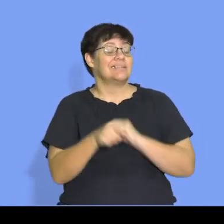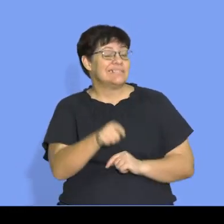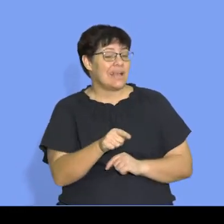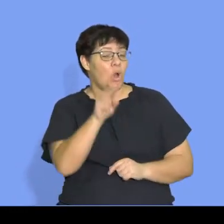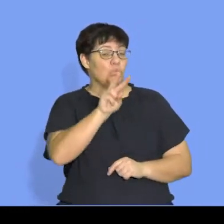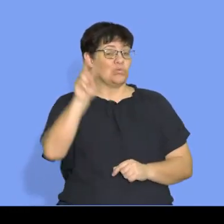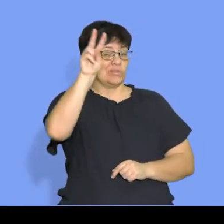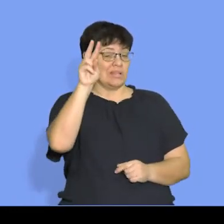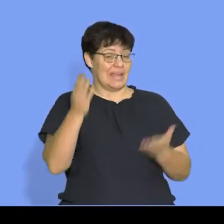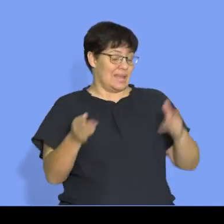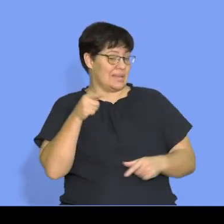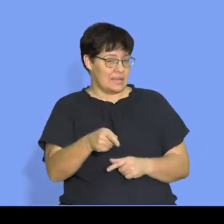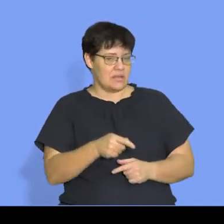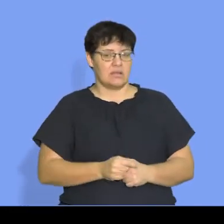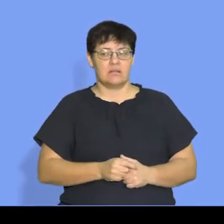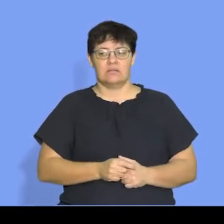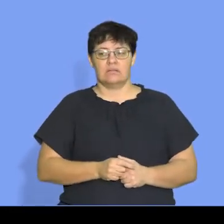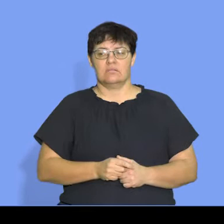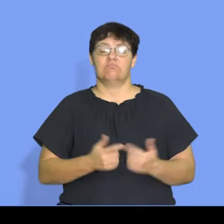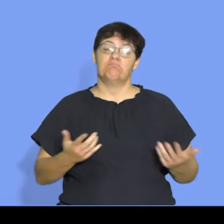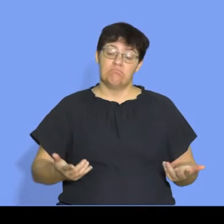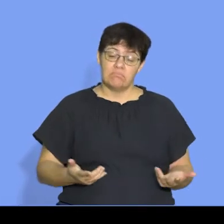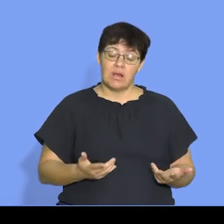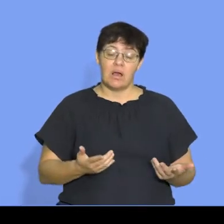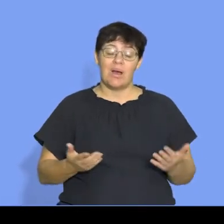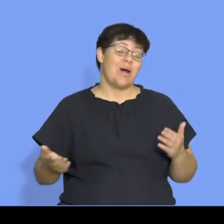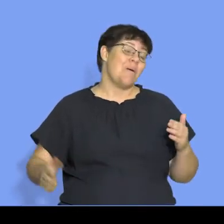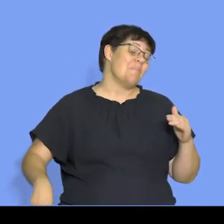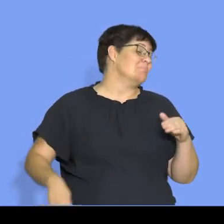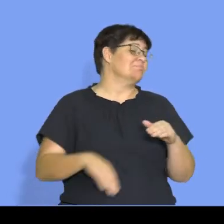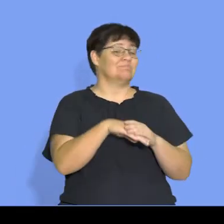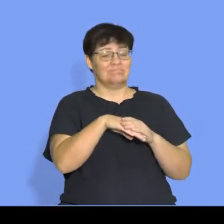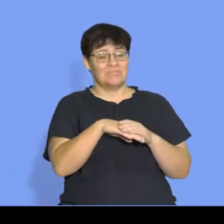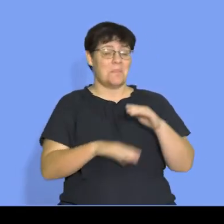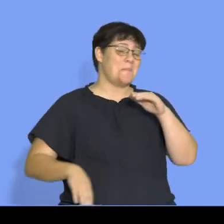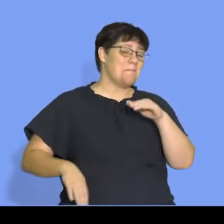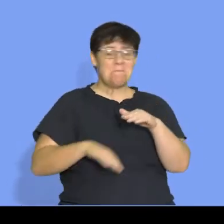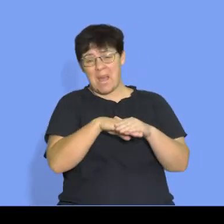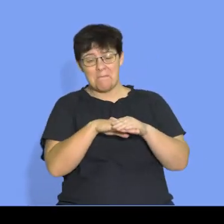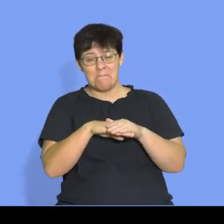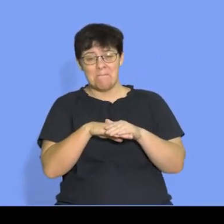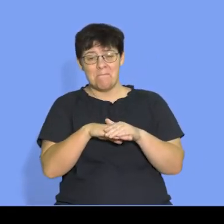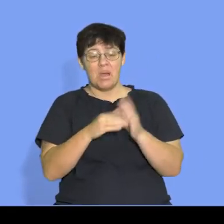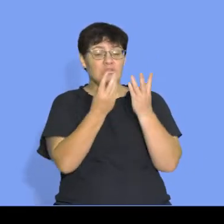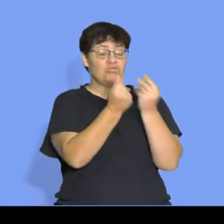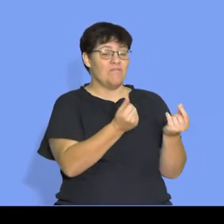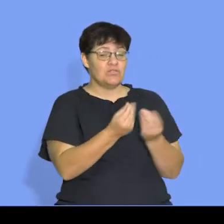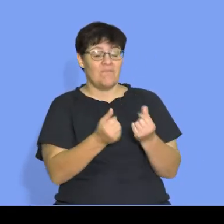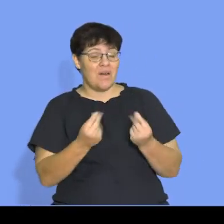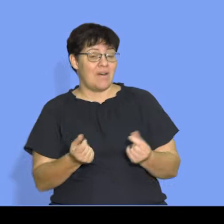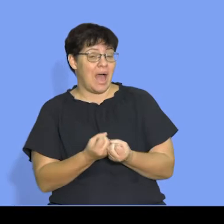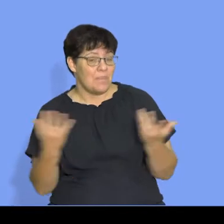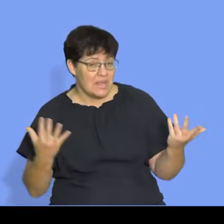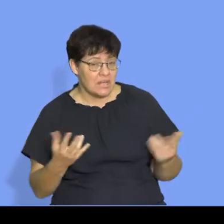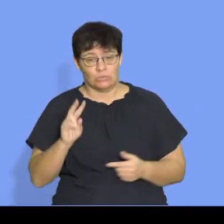that it has at most, remember when I say at most, it means the maximum number of solutions has to be